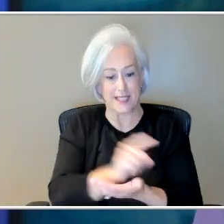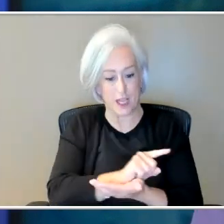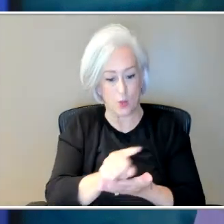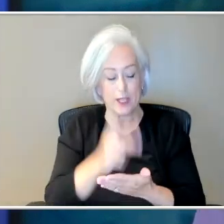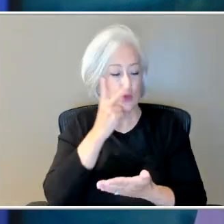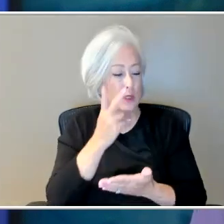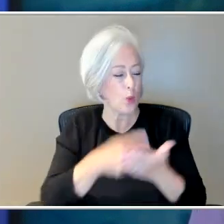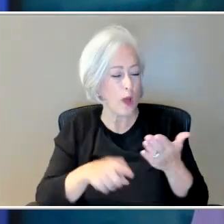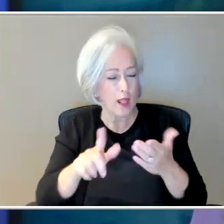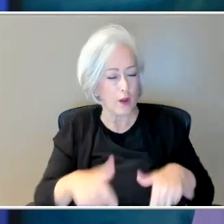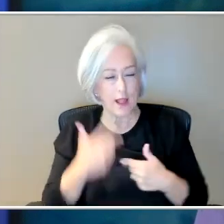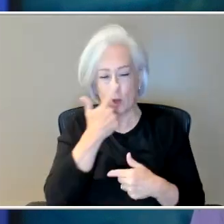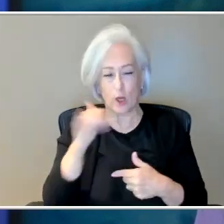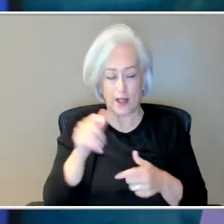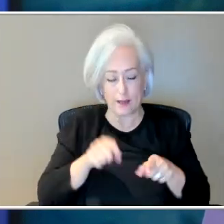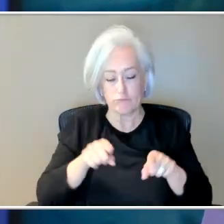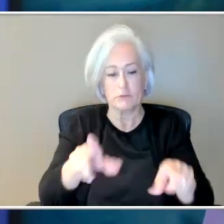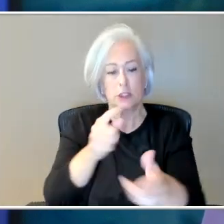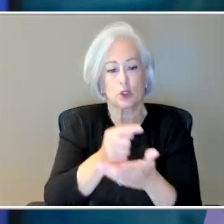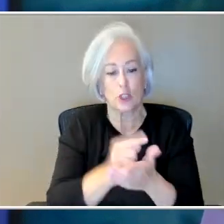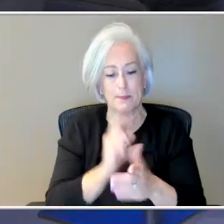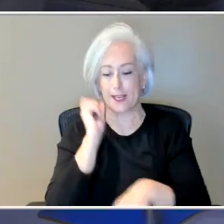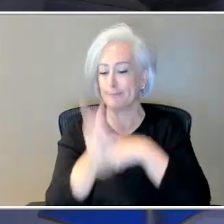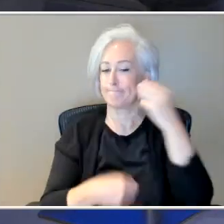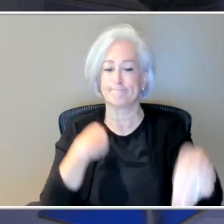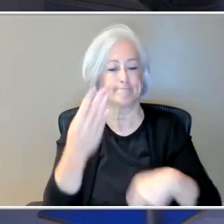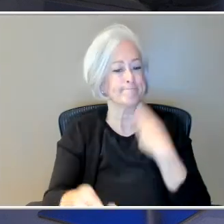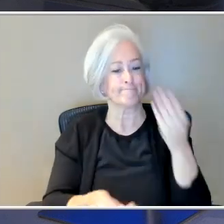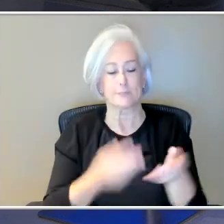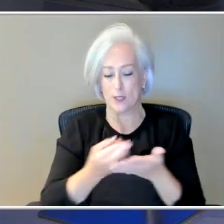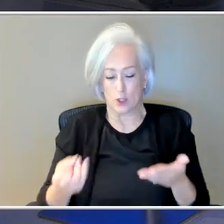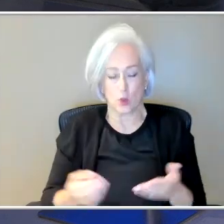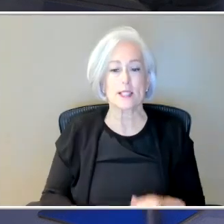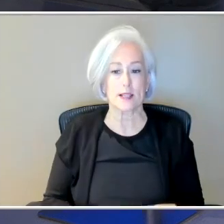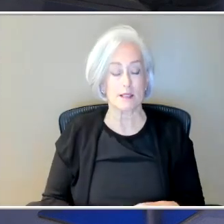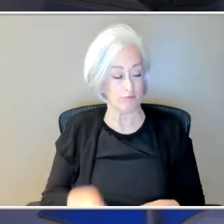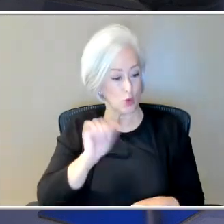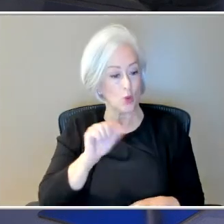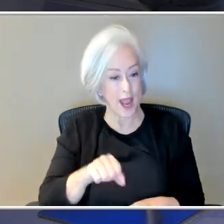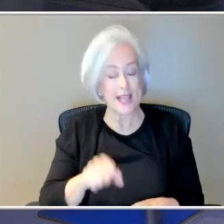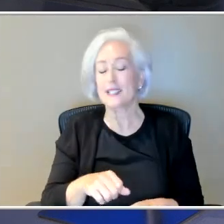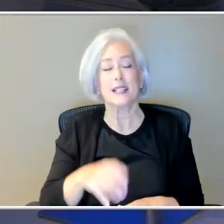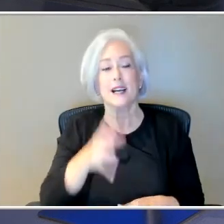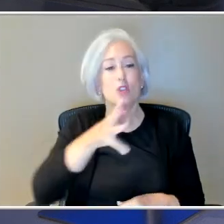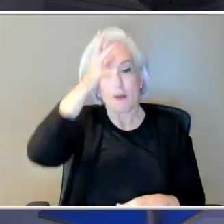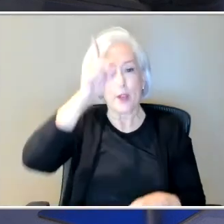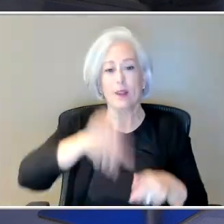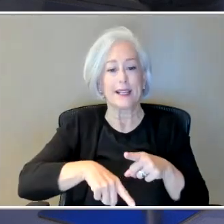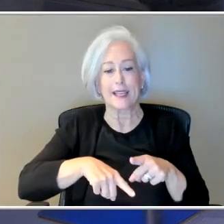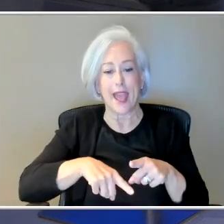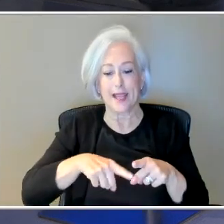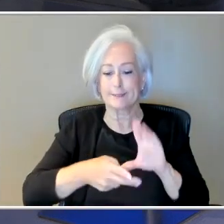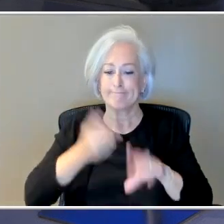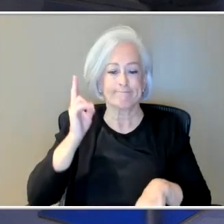treatment, and just continuing to provide resources and support. I love hearing that, because as a parent, you want to lock up the house, quit the job, and I just want to be bedside with my kid, and I don't